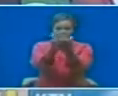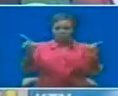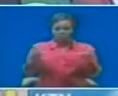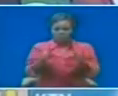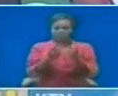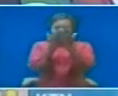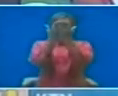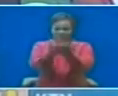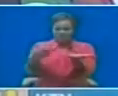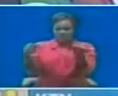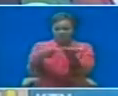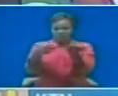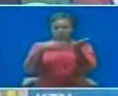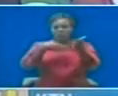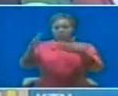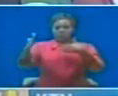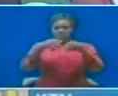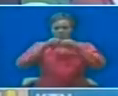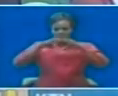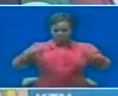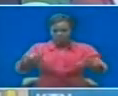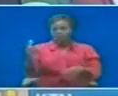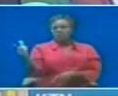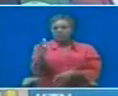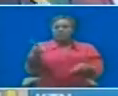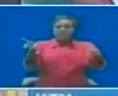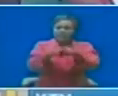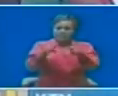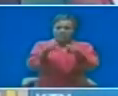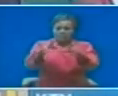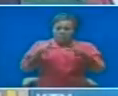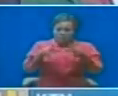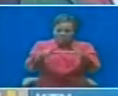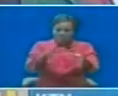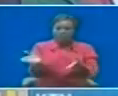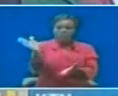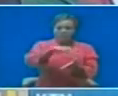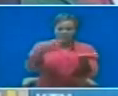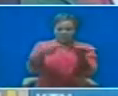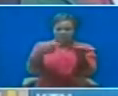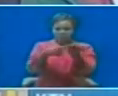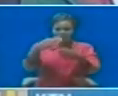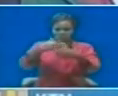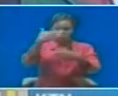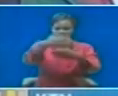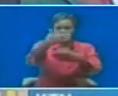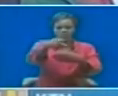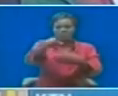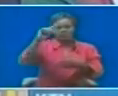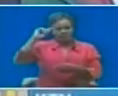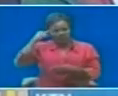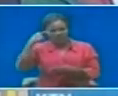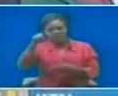provide digital signal distribution. The media houses also managed to push back the digital migration, which they